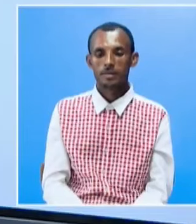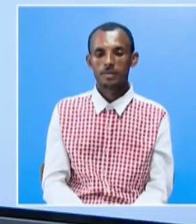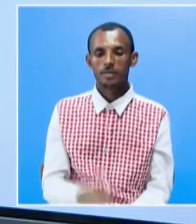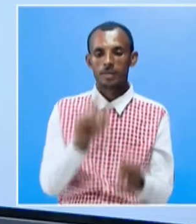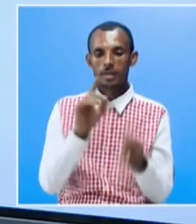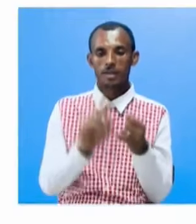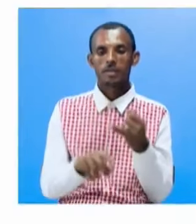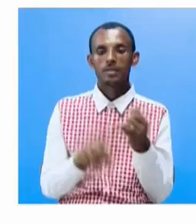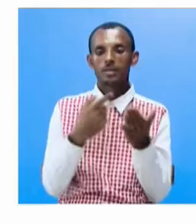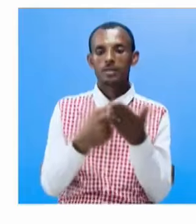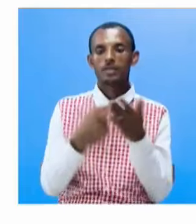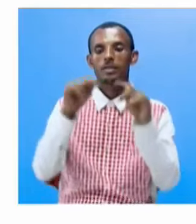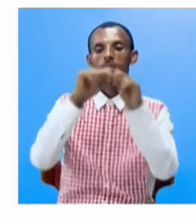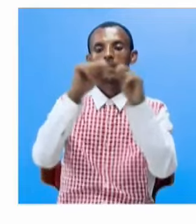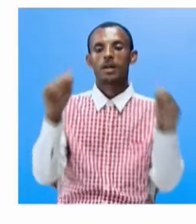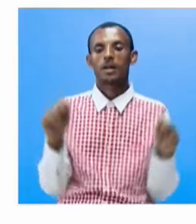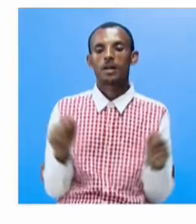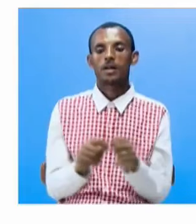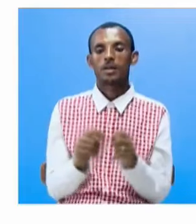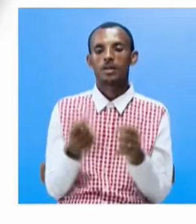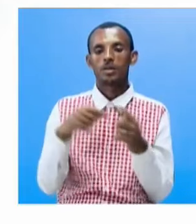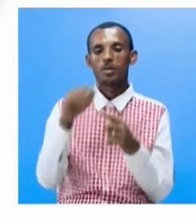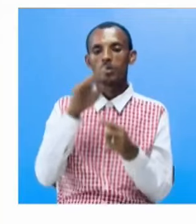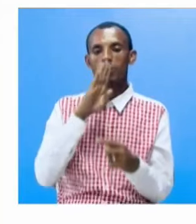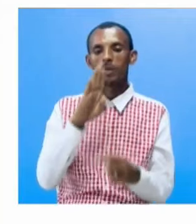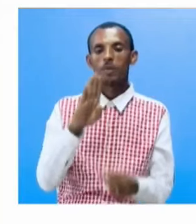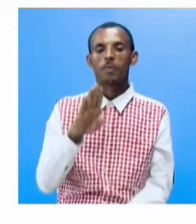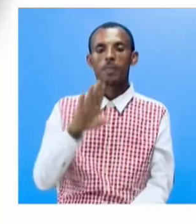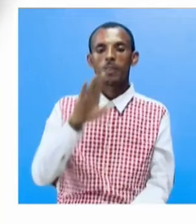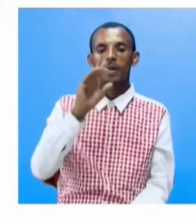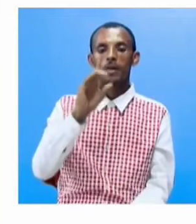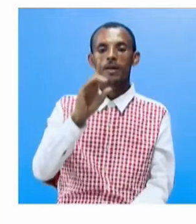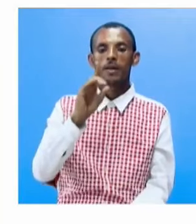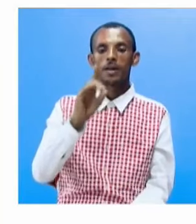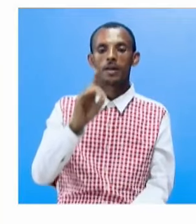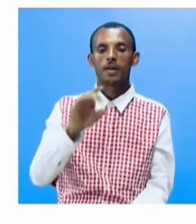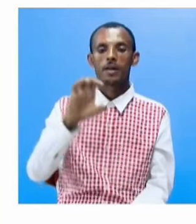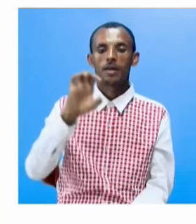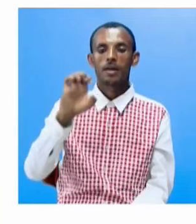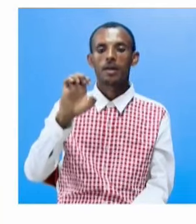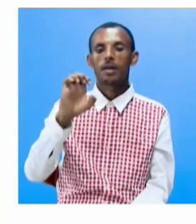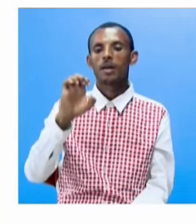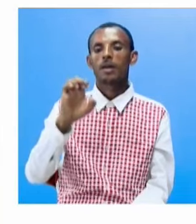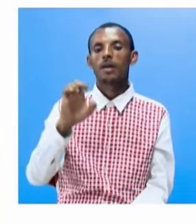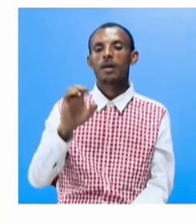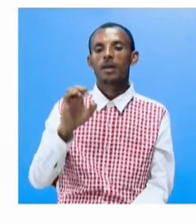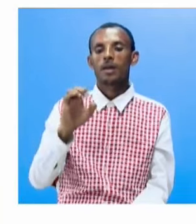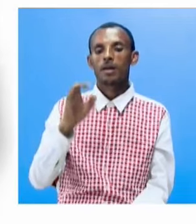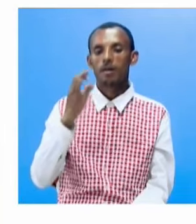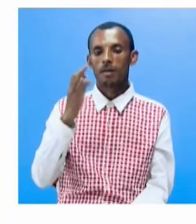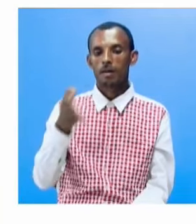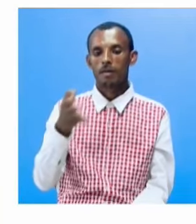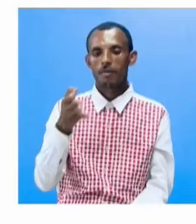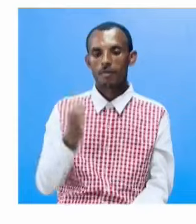assume this triangle to be triangle D, E,